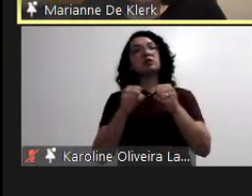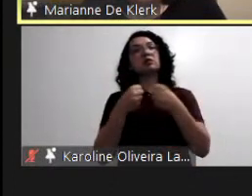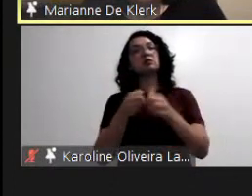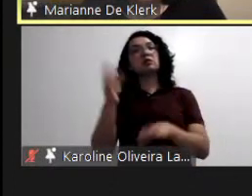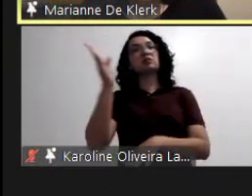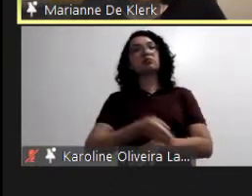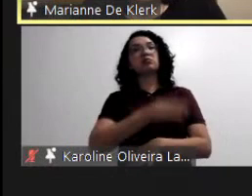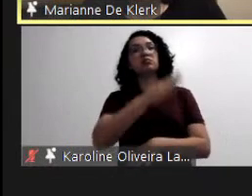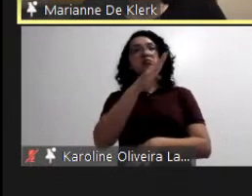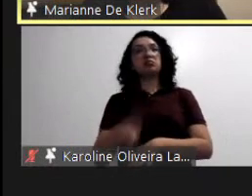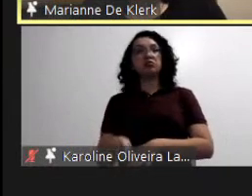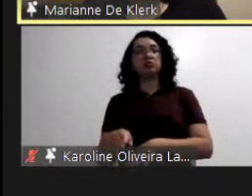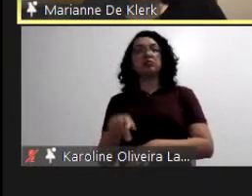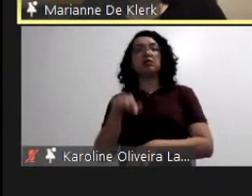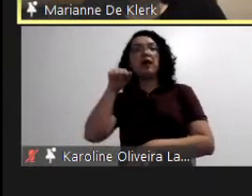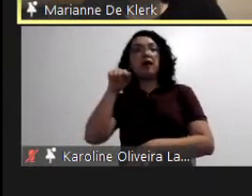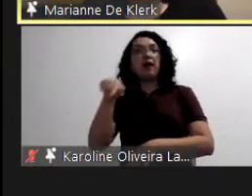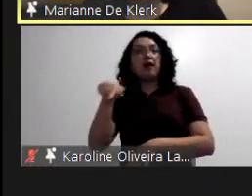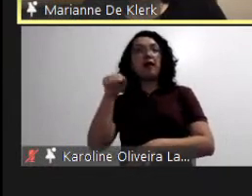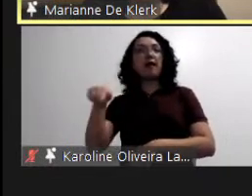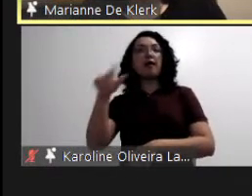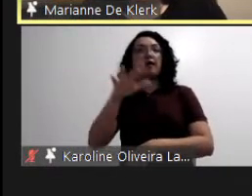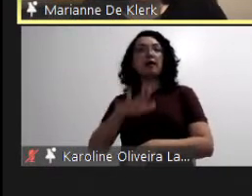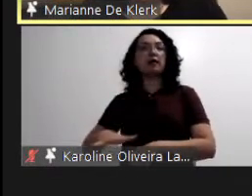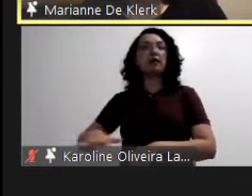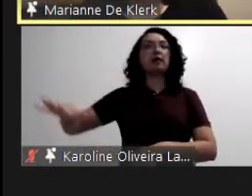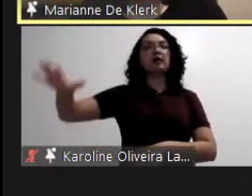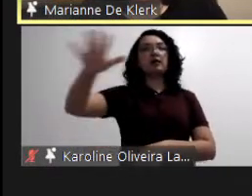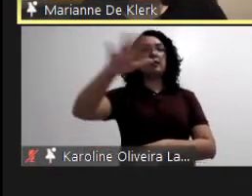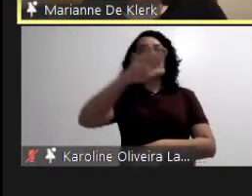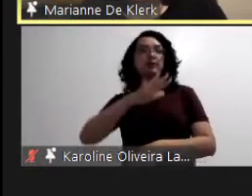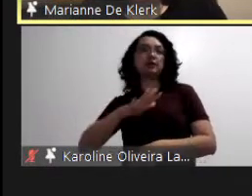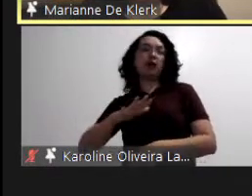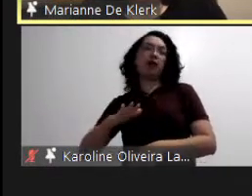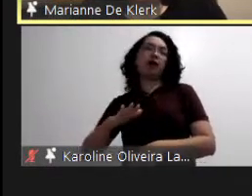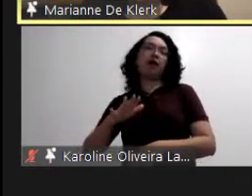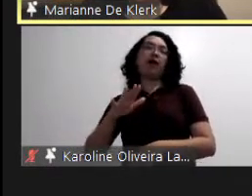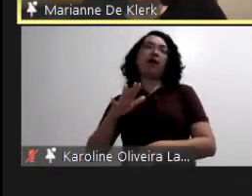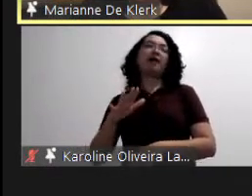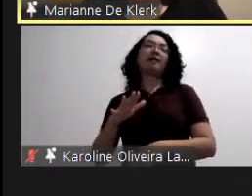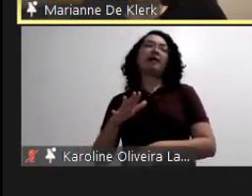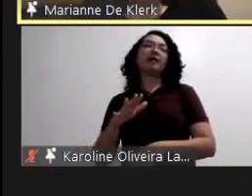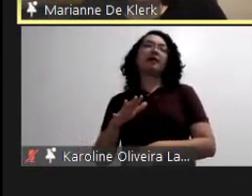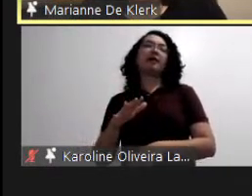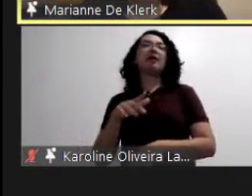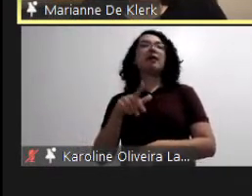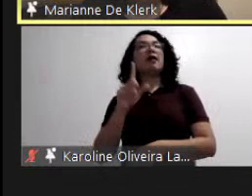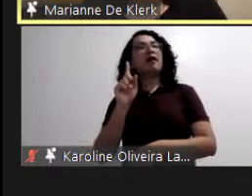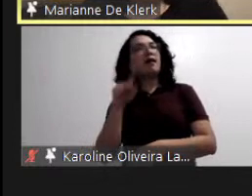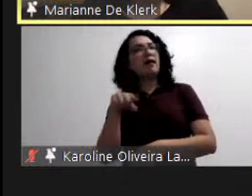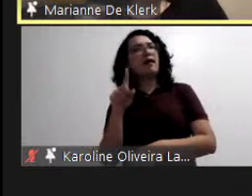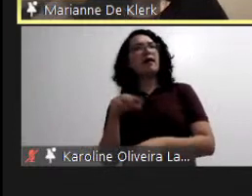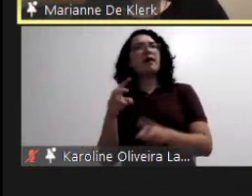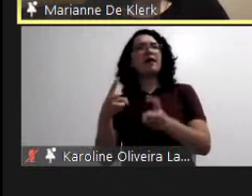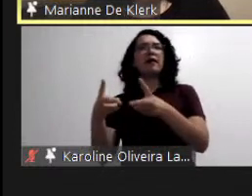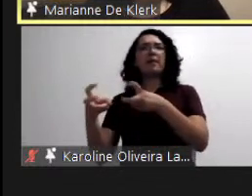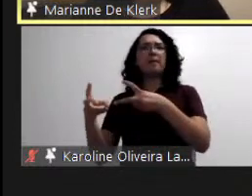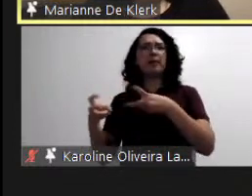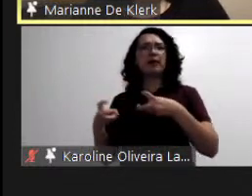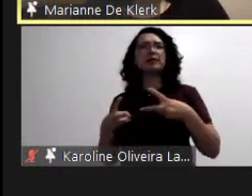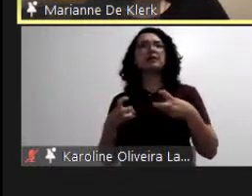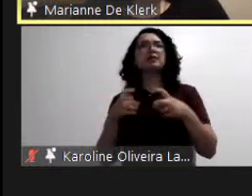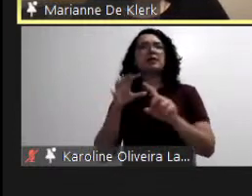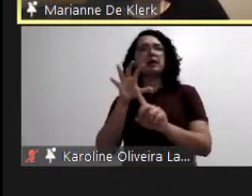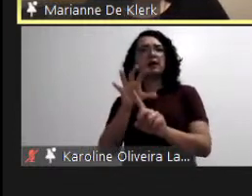Brazilian influences for the facade, the roofscape, and the very wonderful concrete relief systems as decorations you can